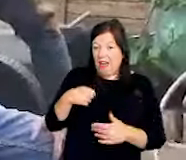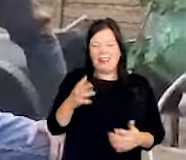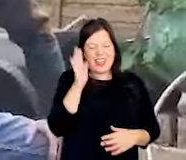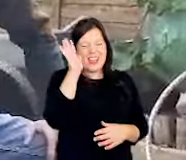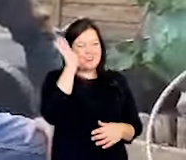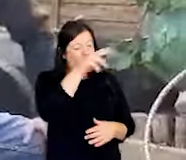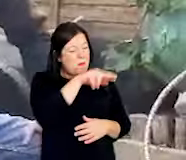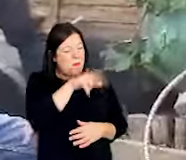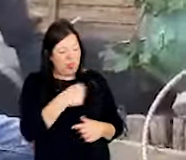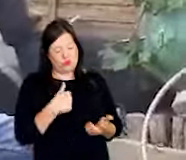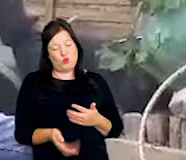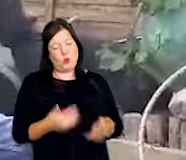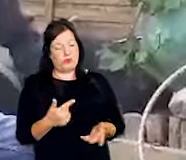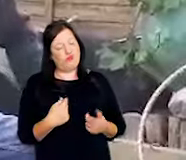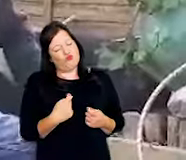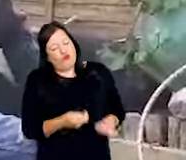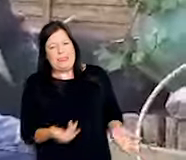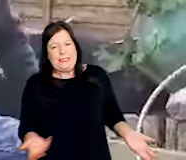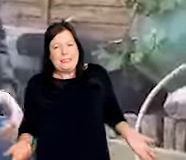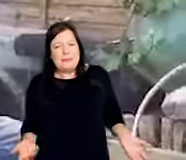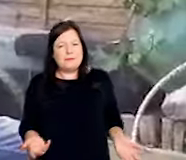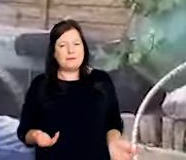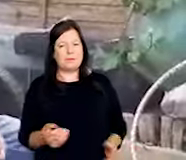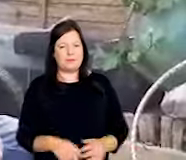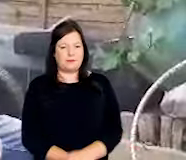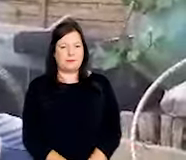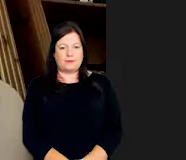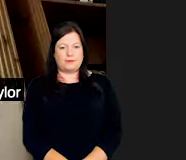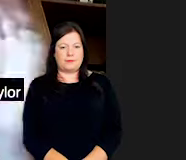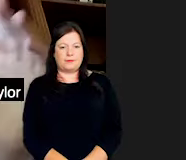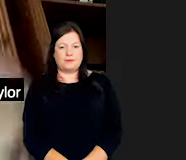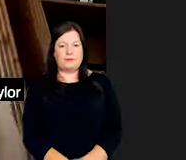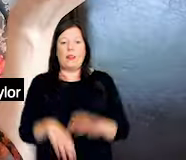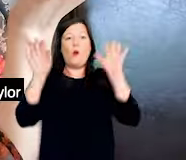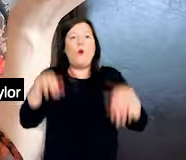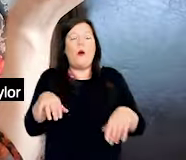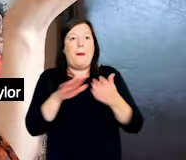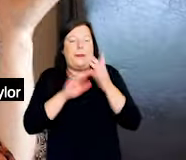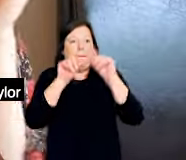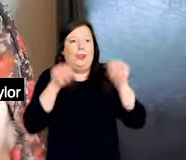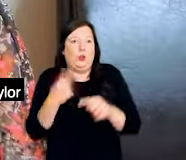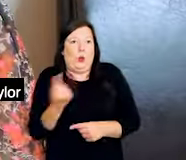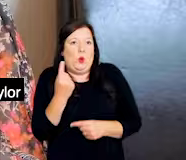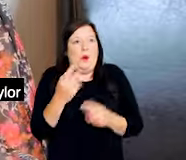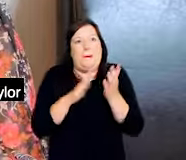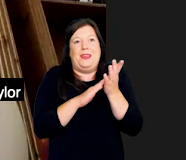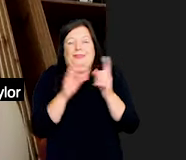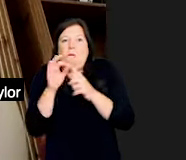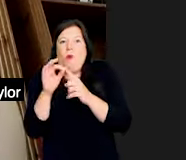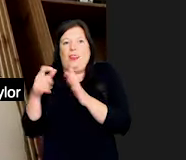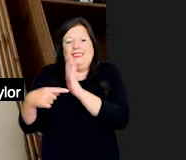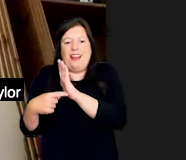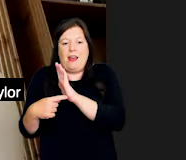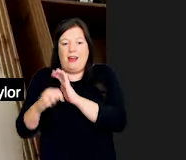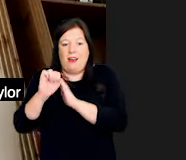out. My treat. Hey? Oh, Daddy! Was it the picture of Mr. Paul Taylor